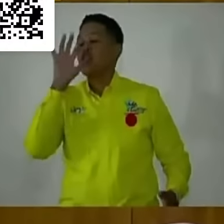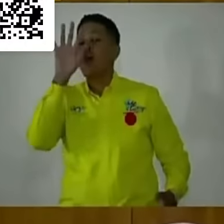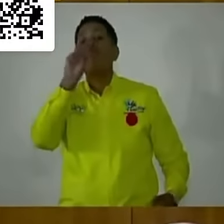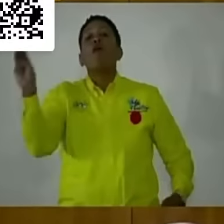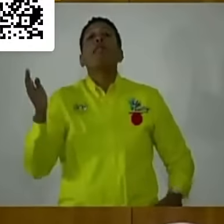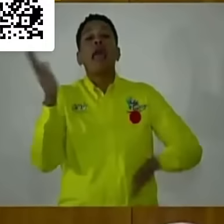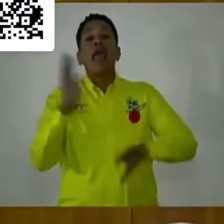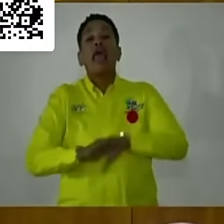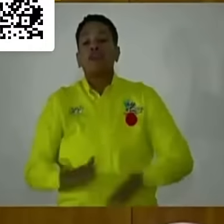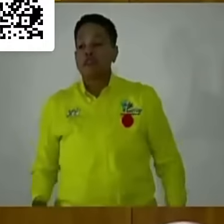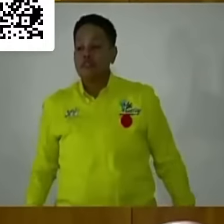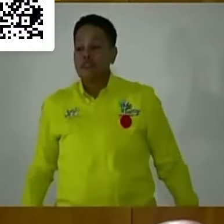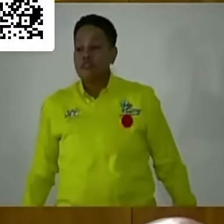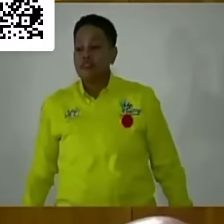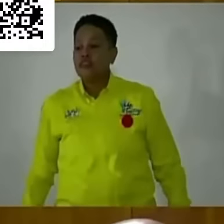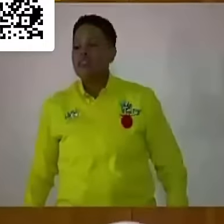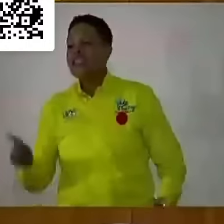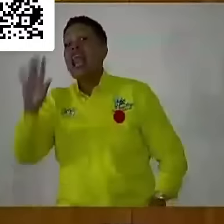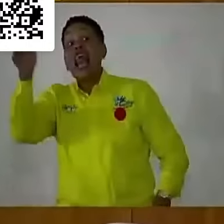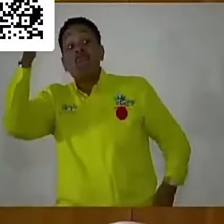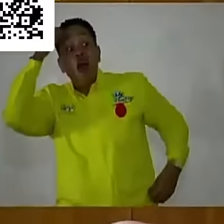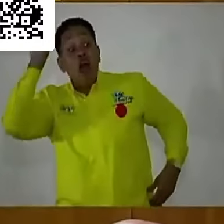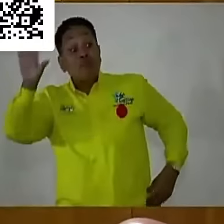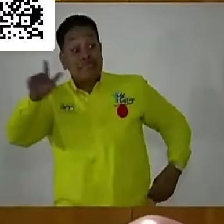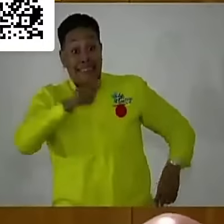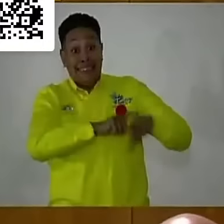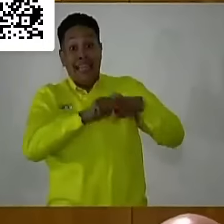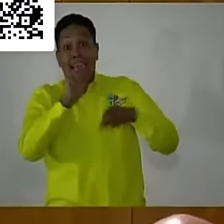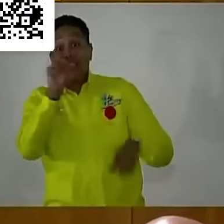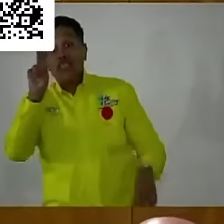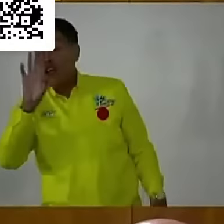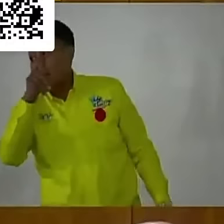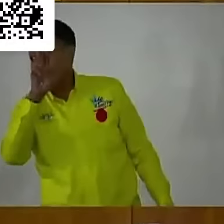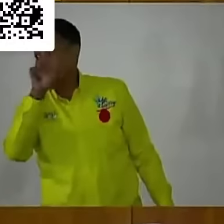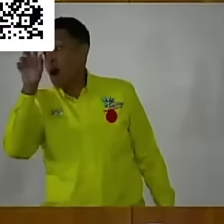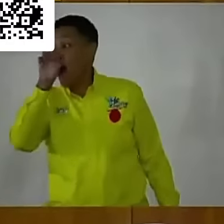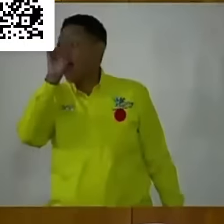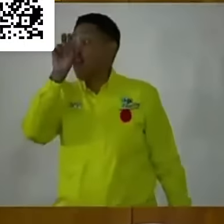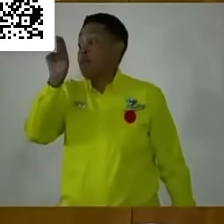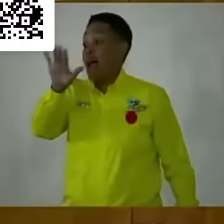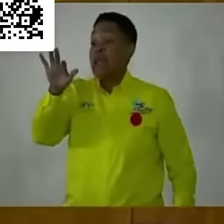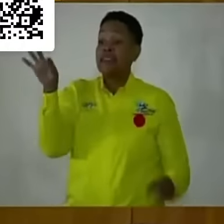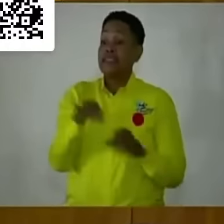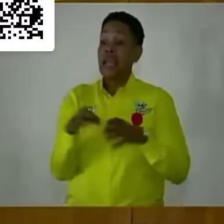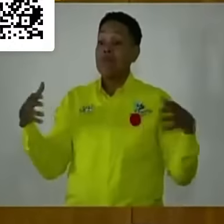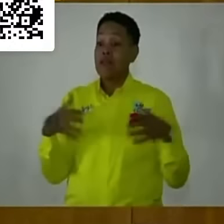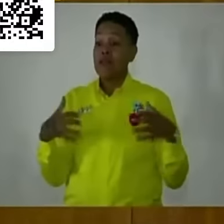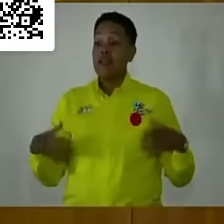million. He never objected on that Dr. Paul Robertson and his cabinet.